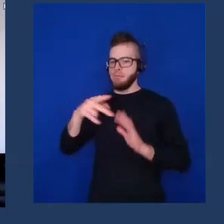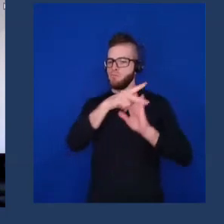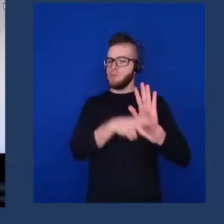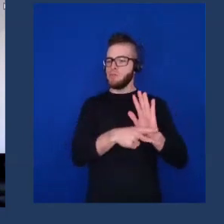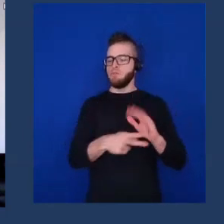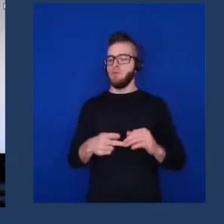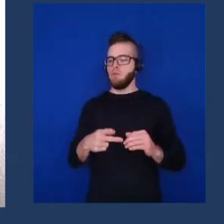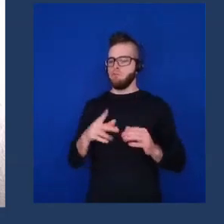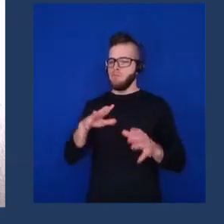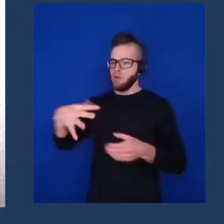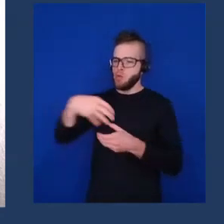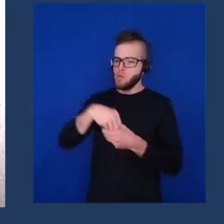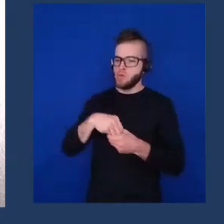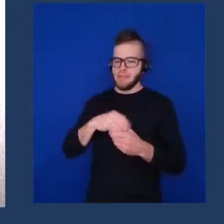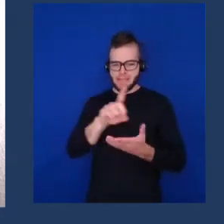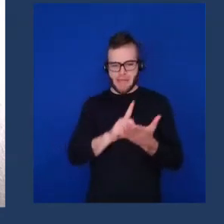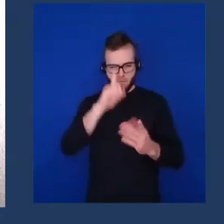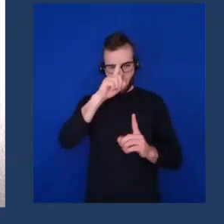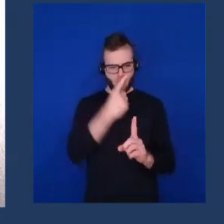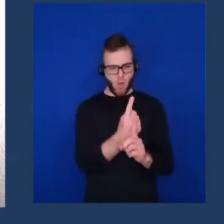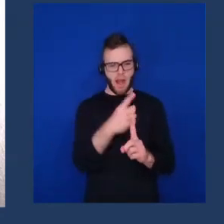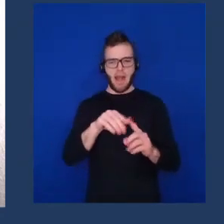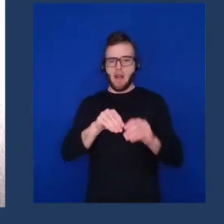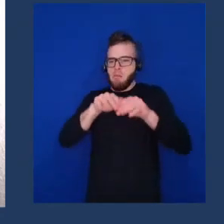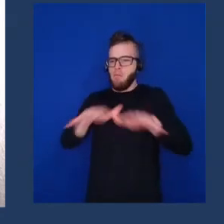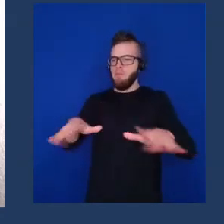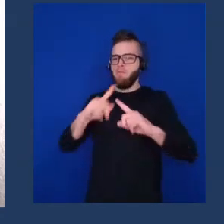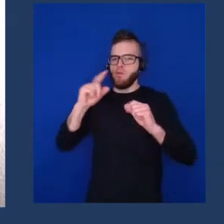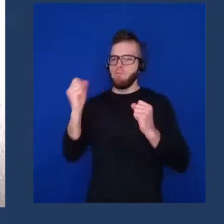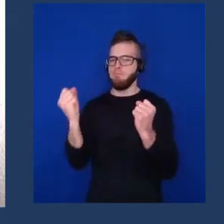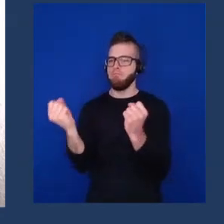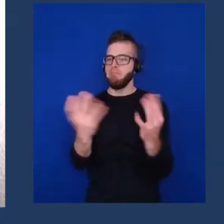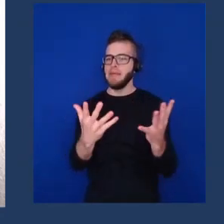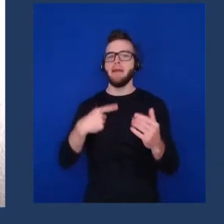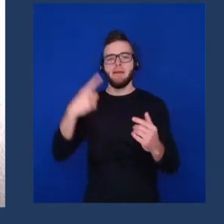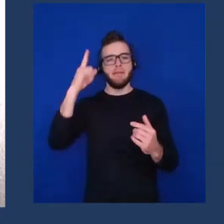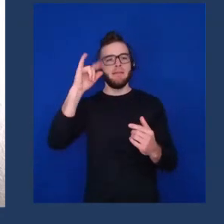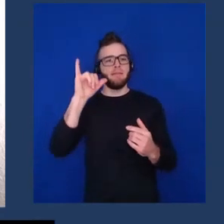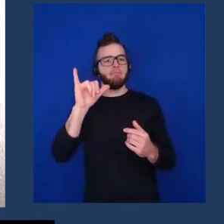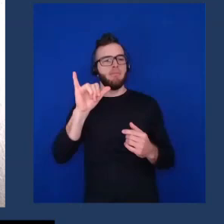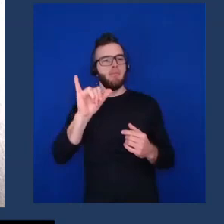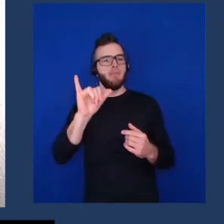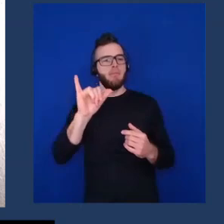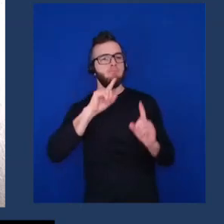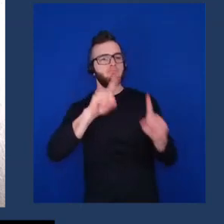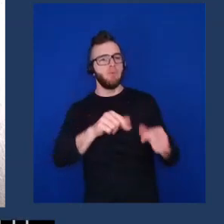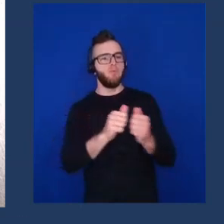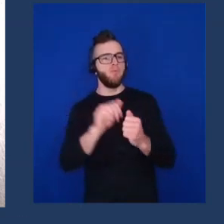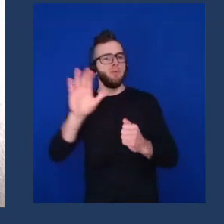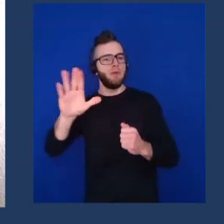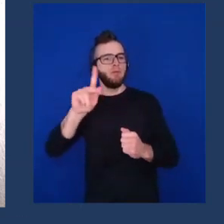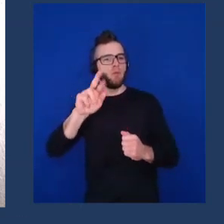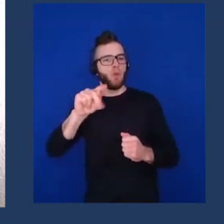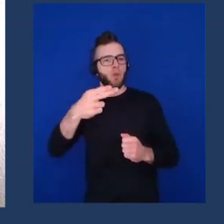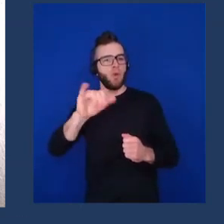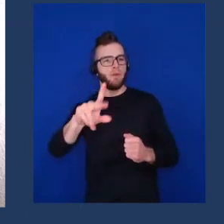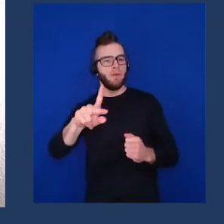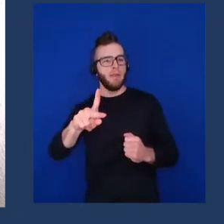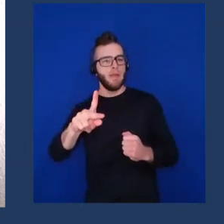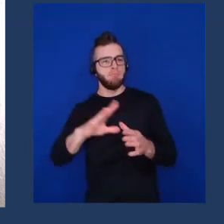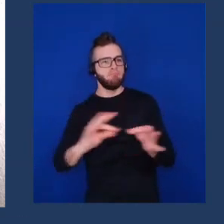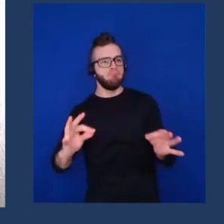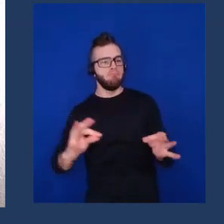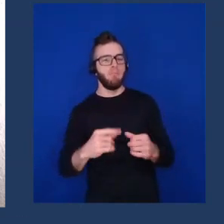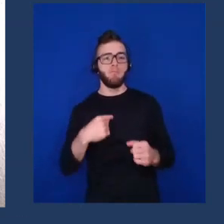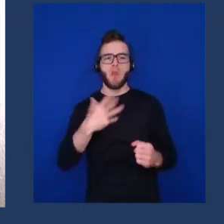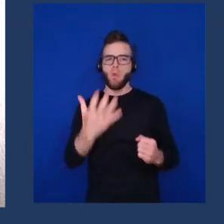extend to many comes out mostly in this question and the examples that Kartik provided. I'd also add even,